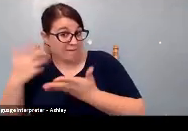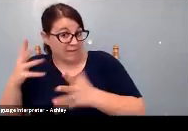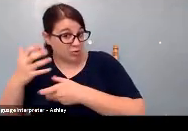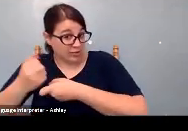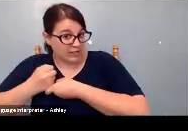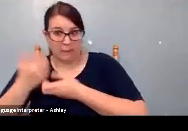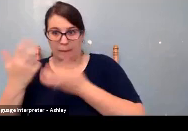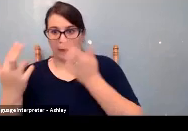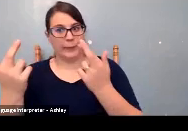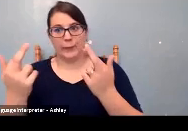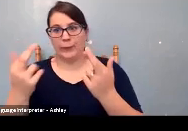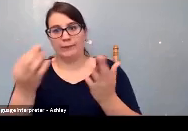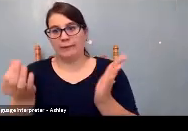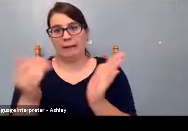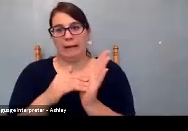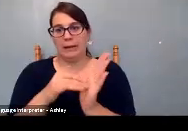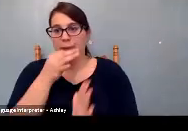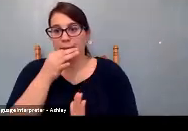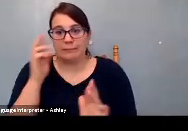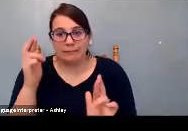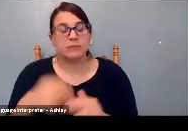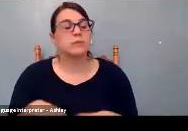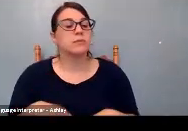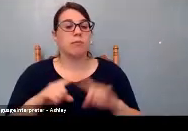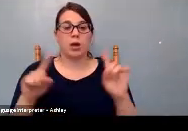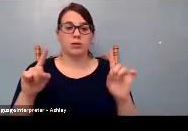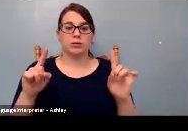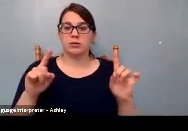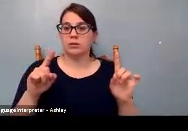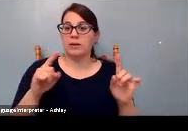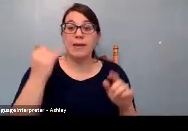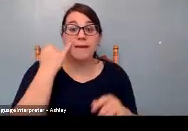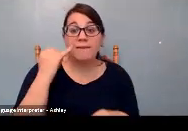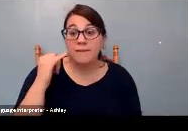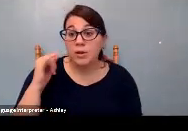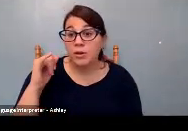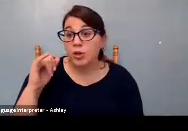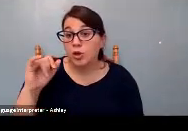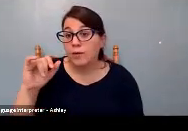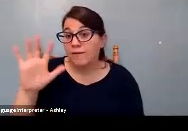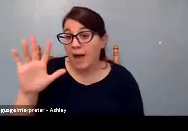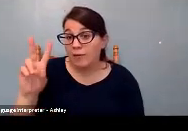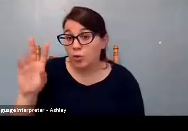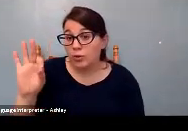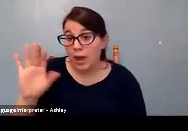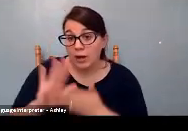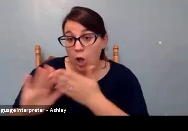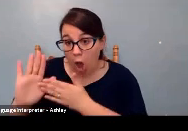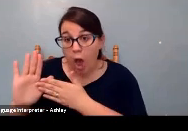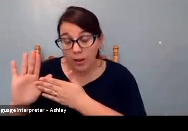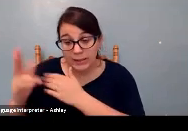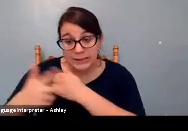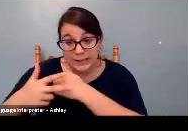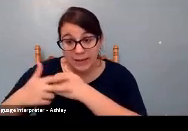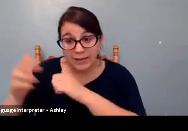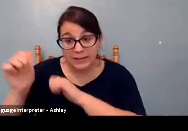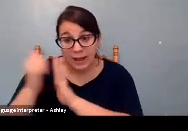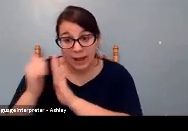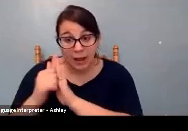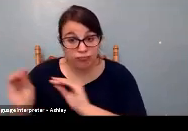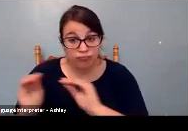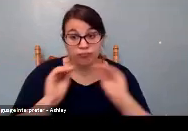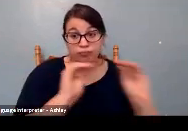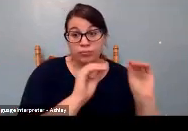from rollovers from a 529 college savings. Now, if the beneficiary is employed, he or she may